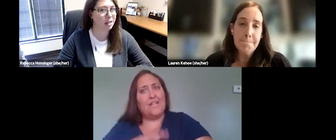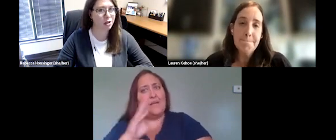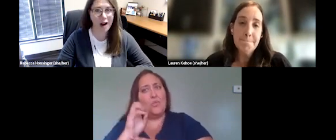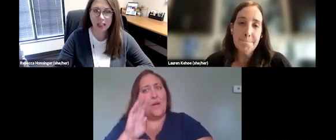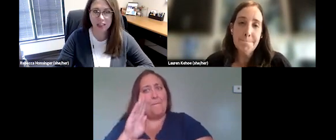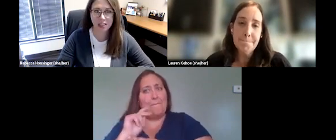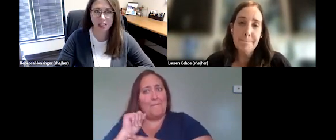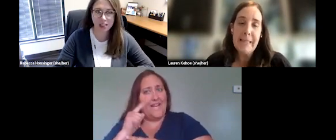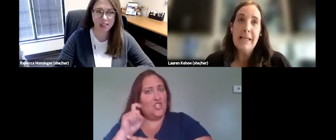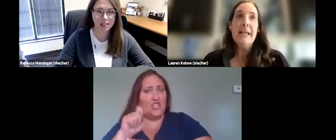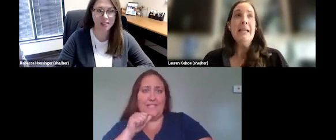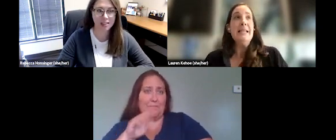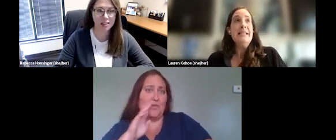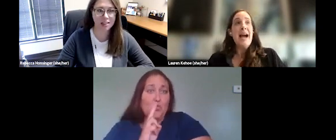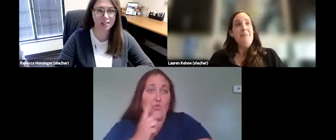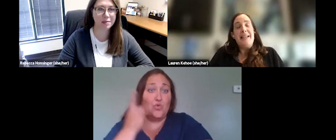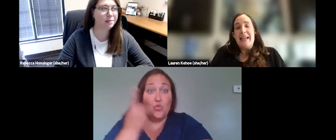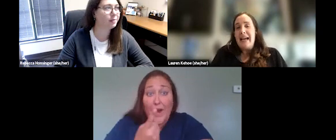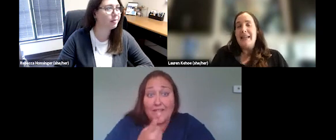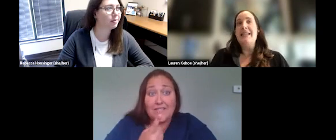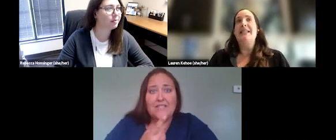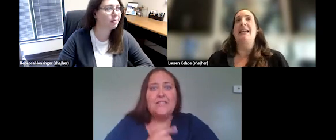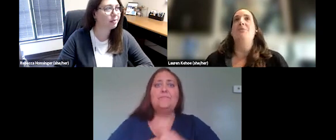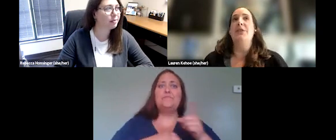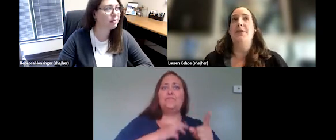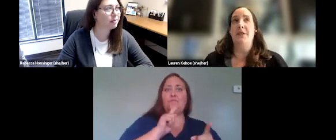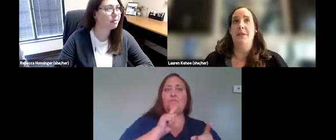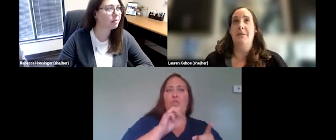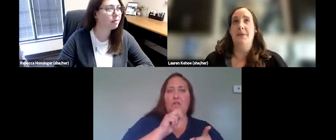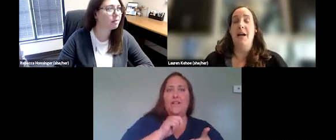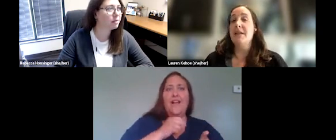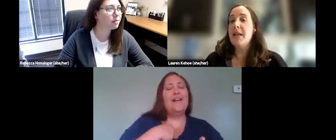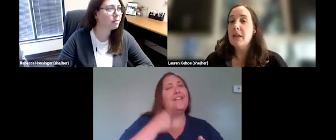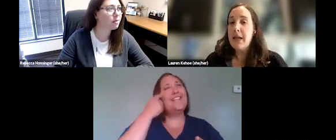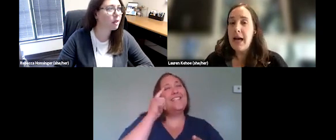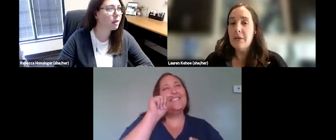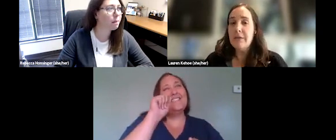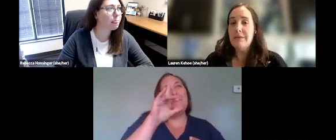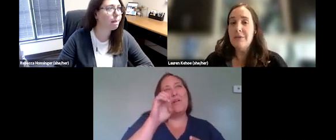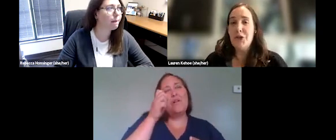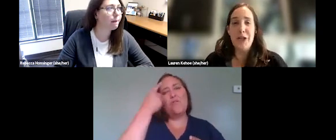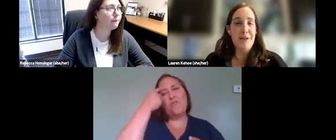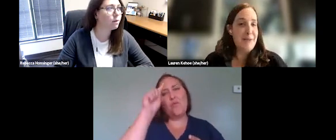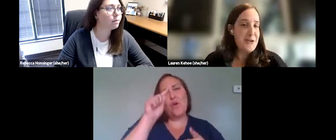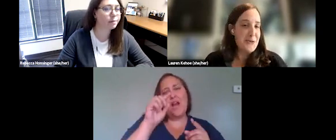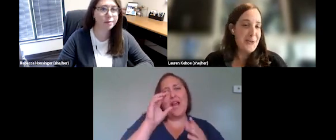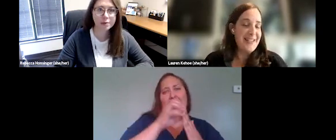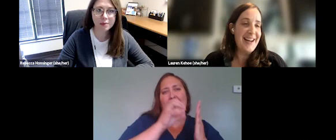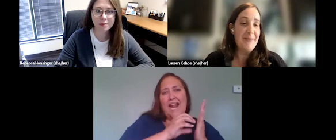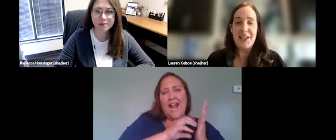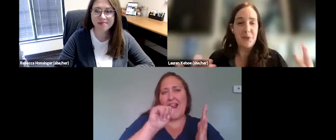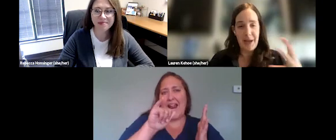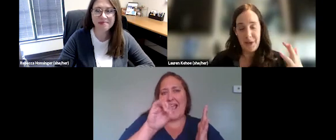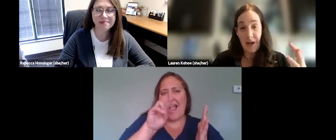used then, correct? Yeah, I mean, I think tables for content layout shouldn't be